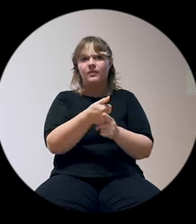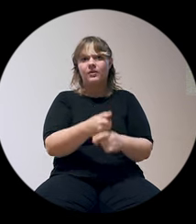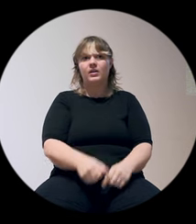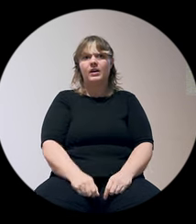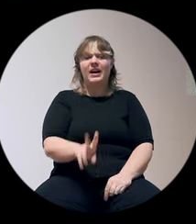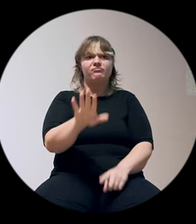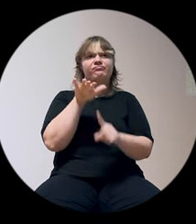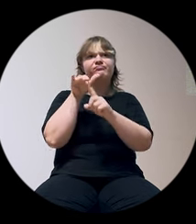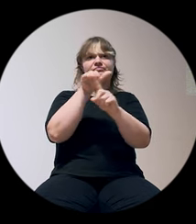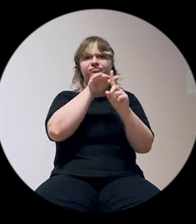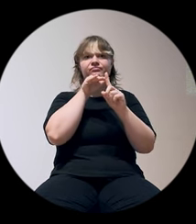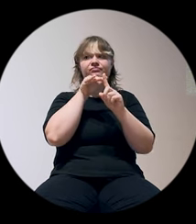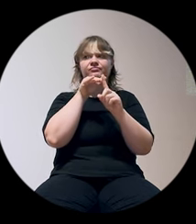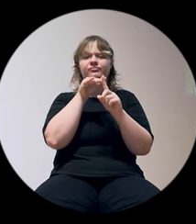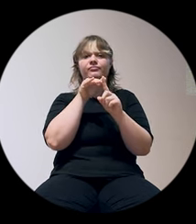It's a reminder that